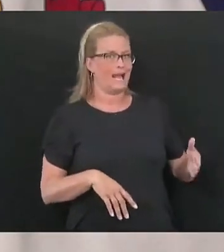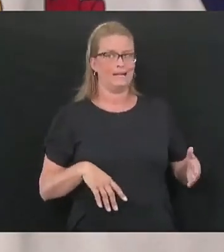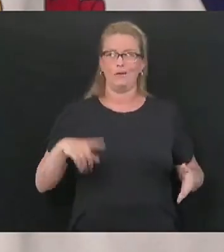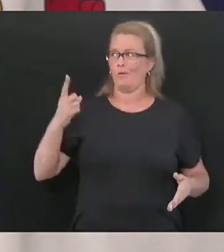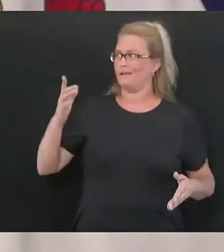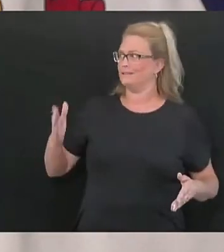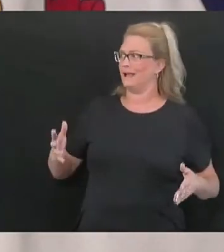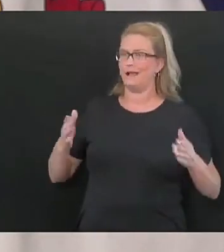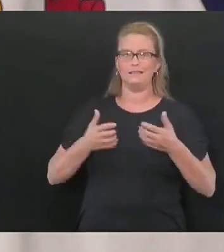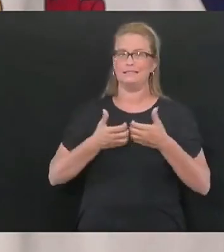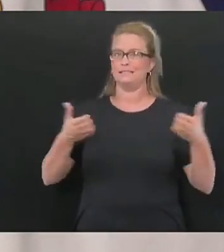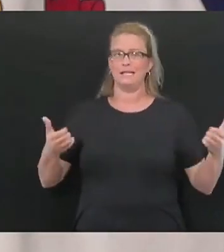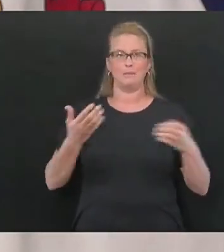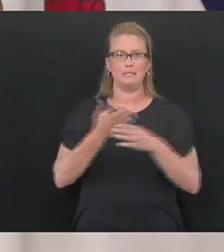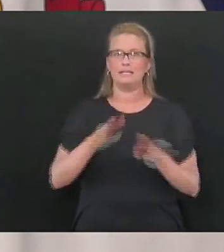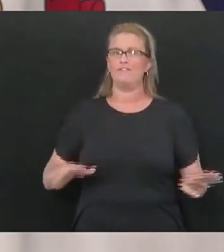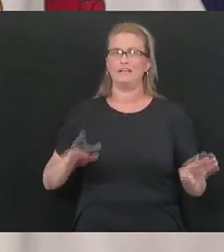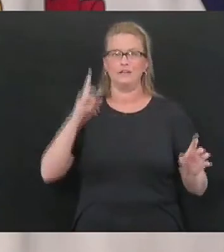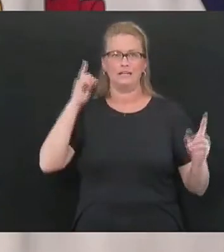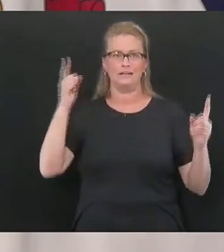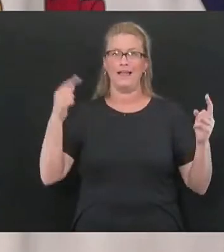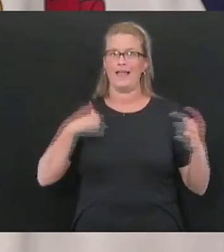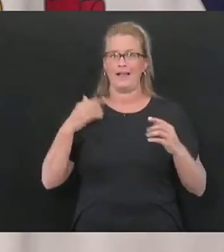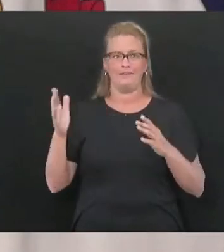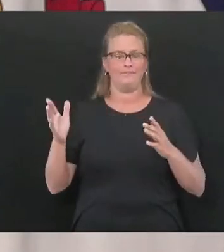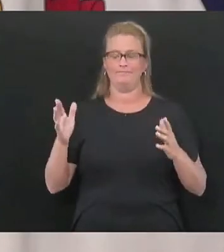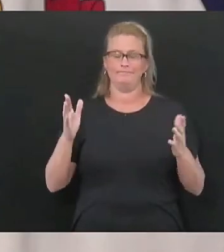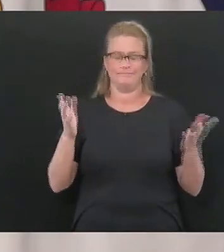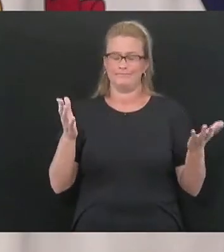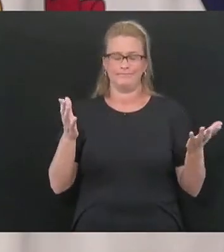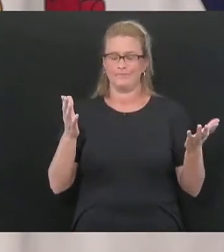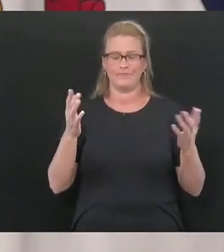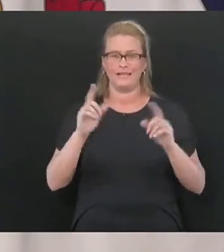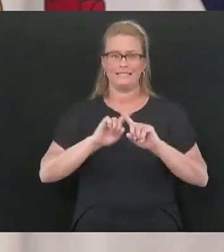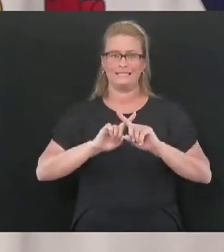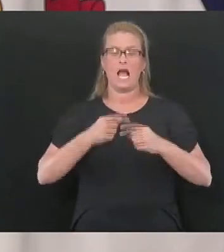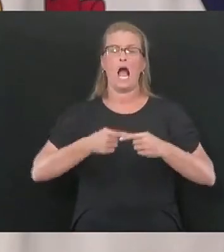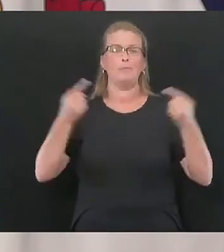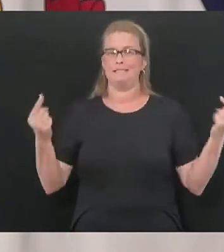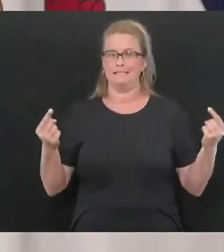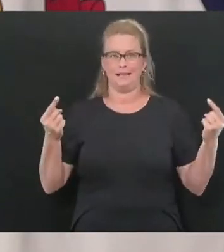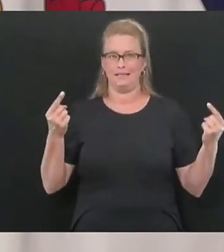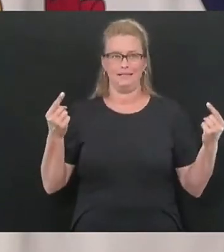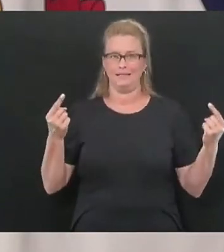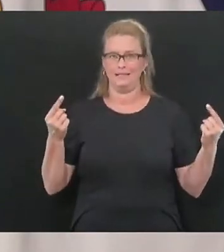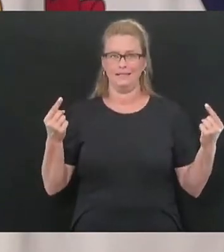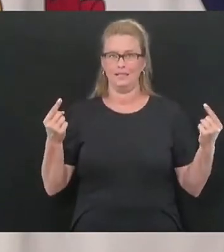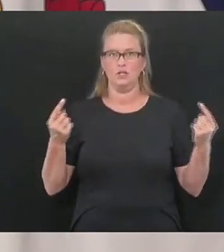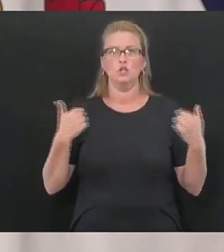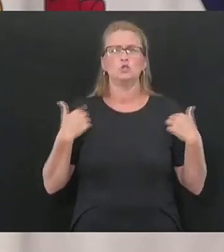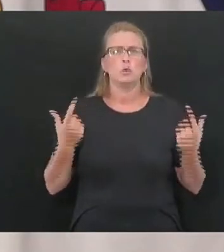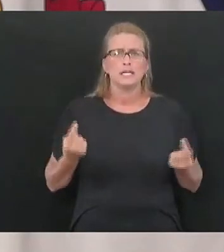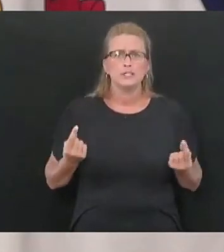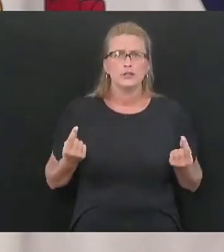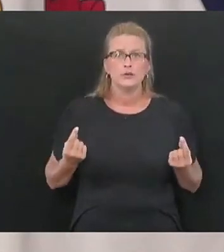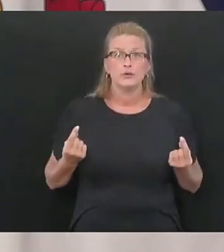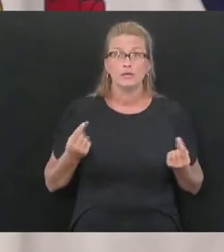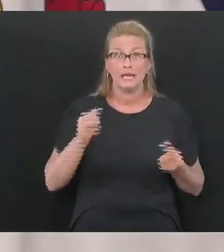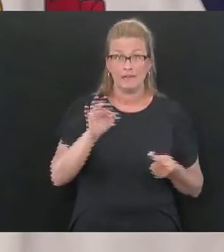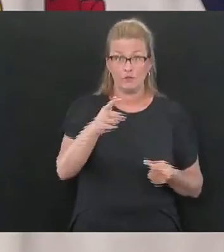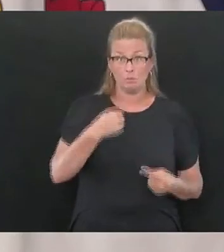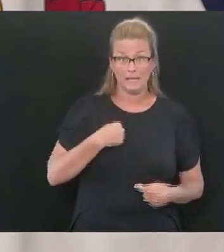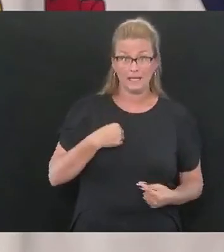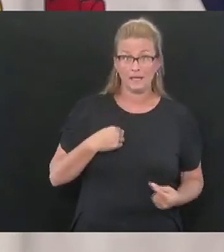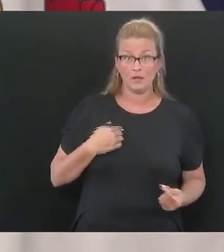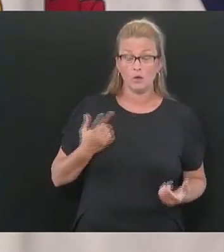thinking this. You have that divisiveness to some degree that I was talking about. So what do? What do you do if you're me? You